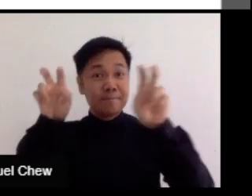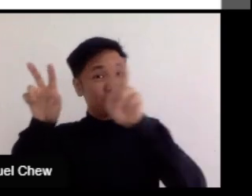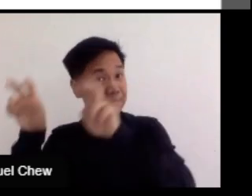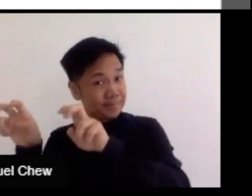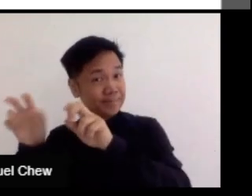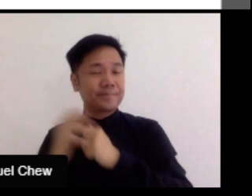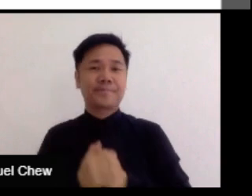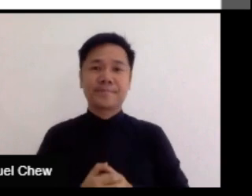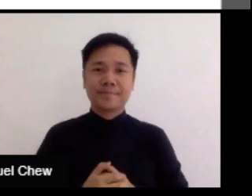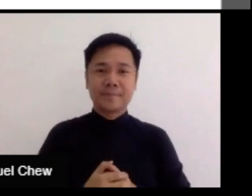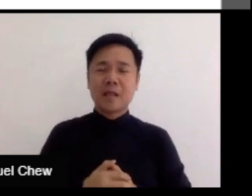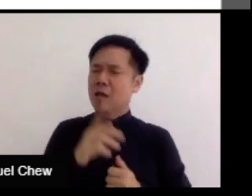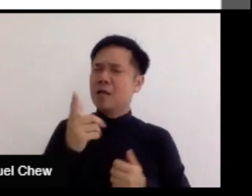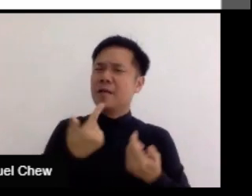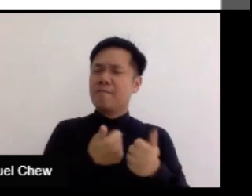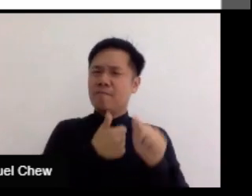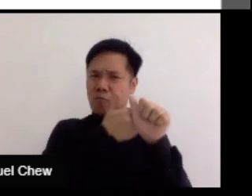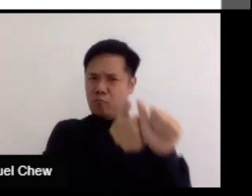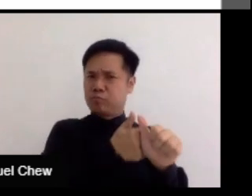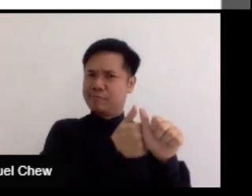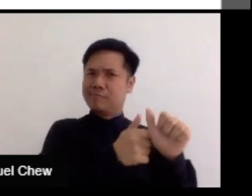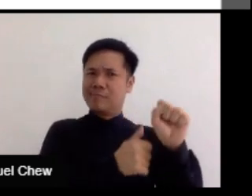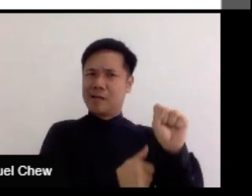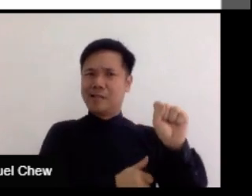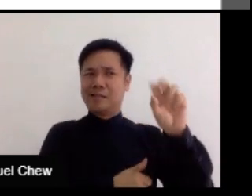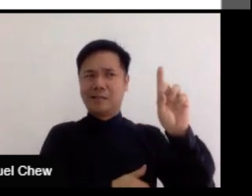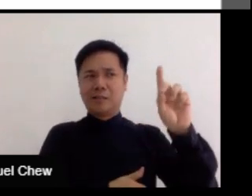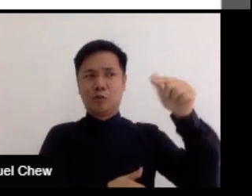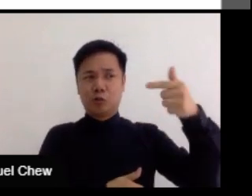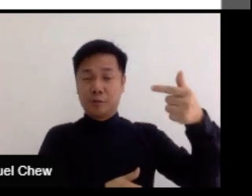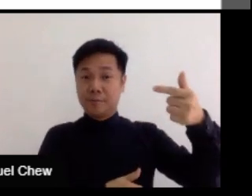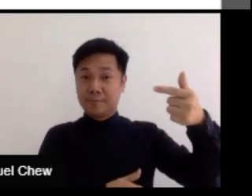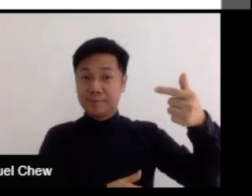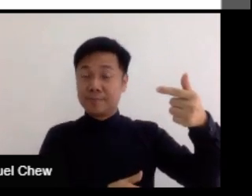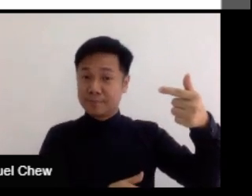based on the SDG, and the whole of the